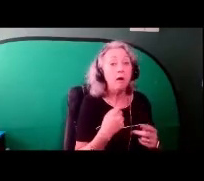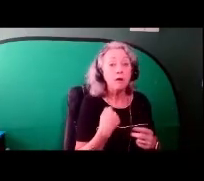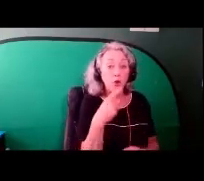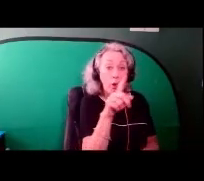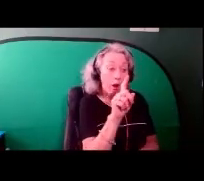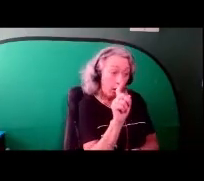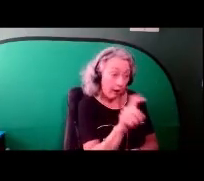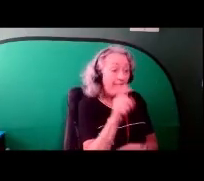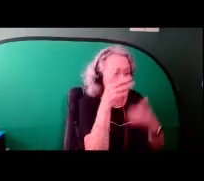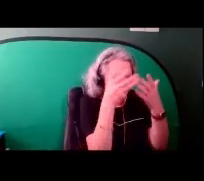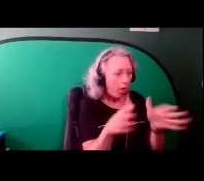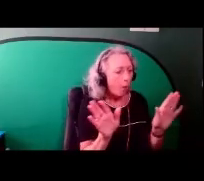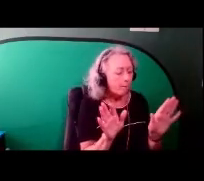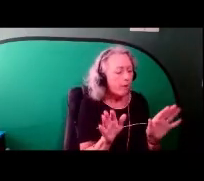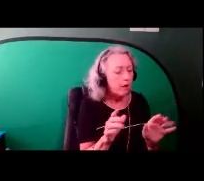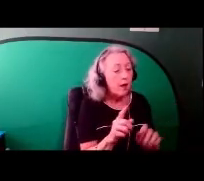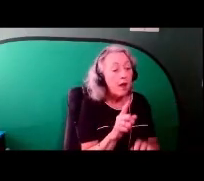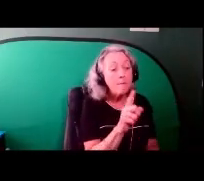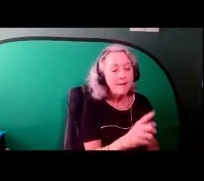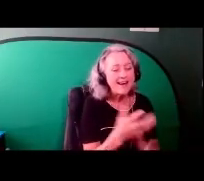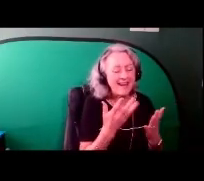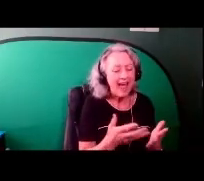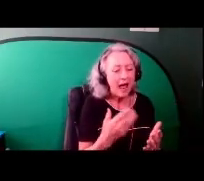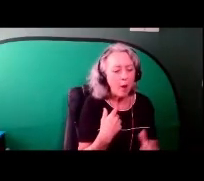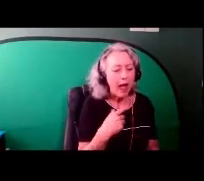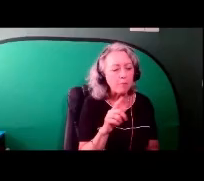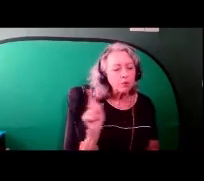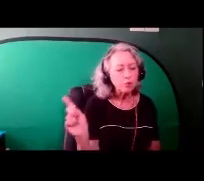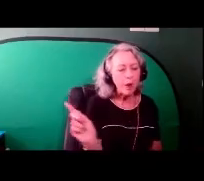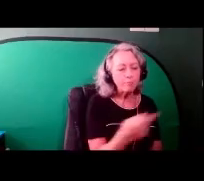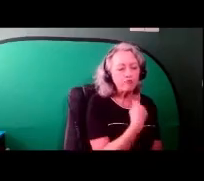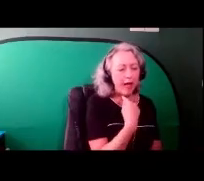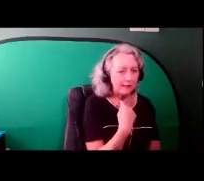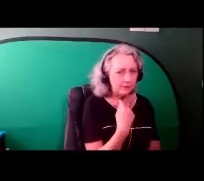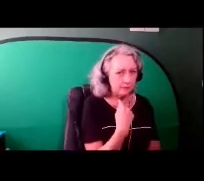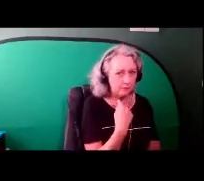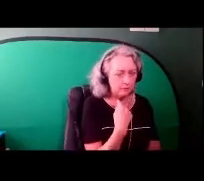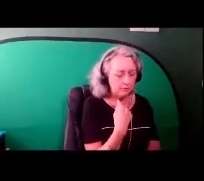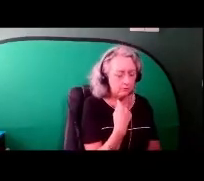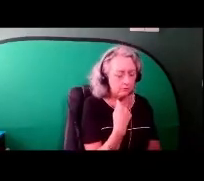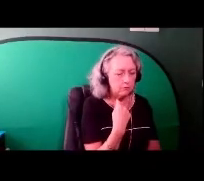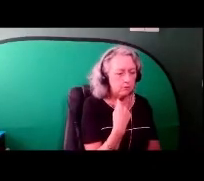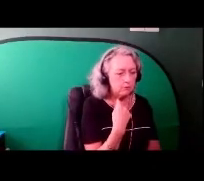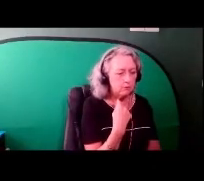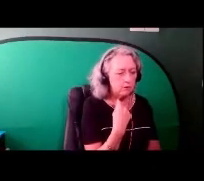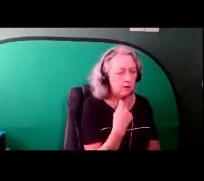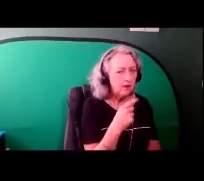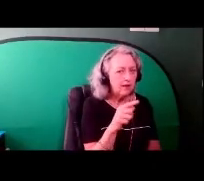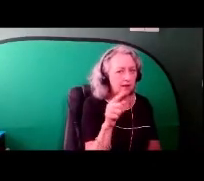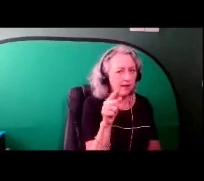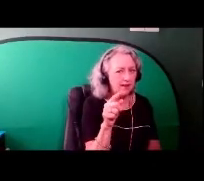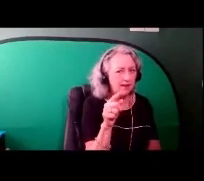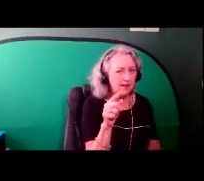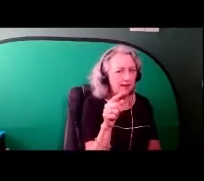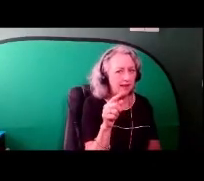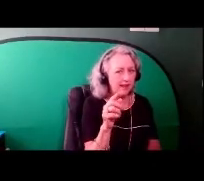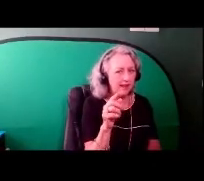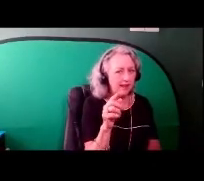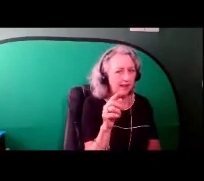WhatsApp, it would open WhatsApp. But what I'm going to do now is just swipe right, and you'll see that the rectangle is going to move to the